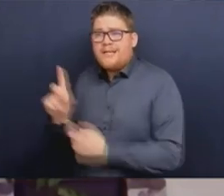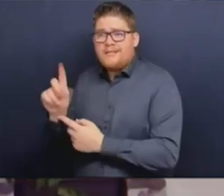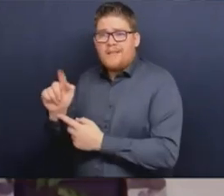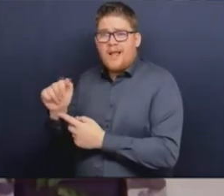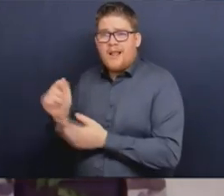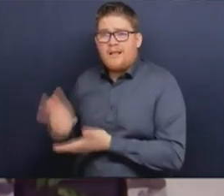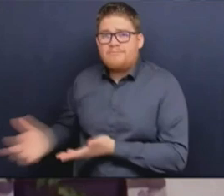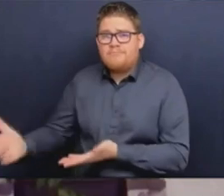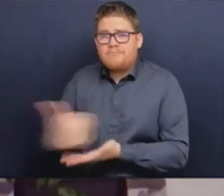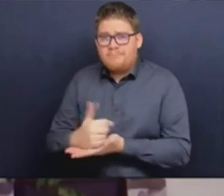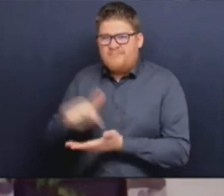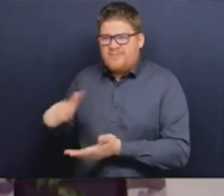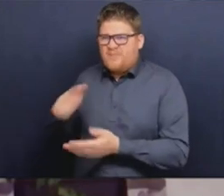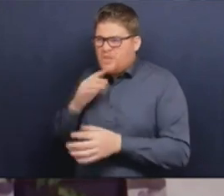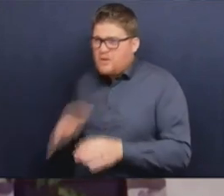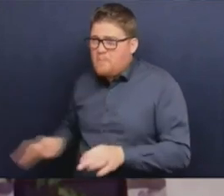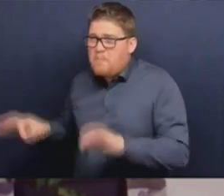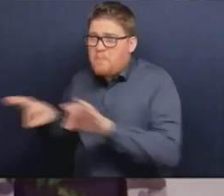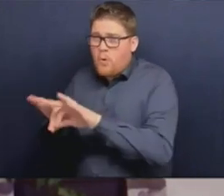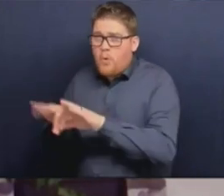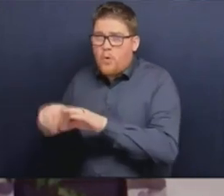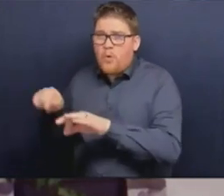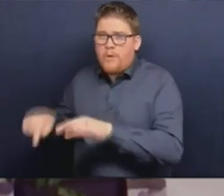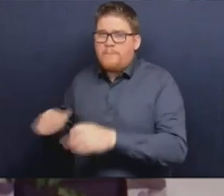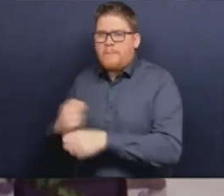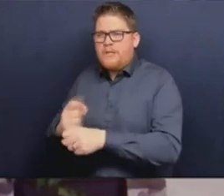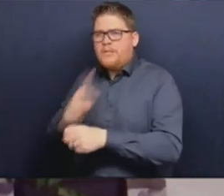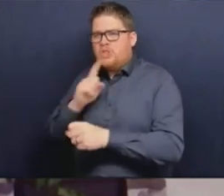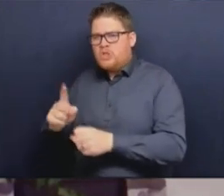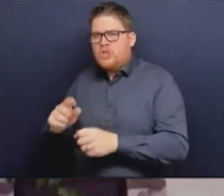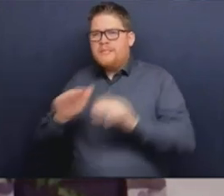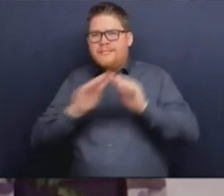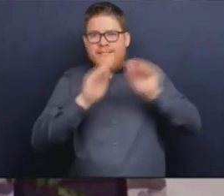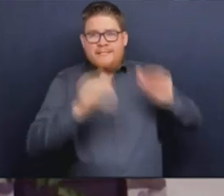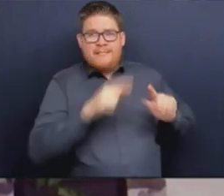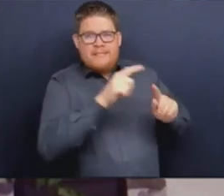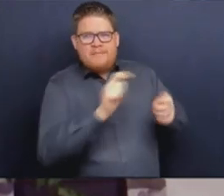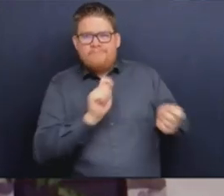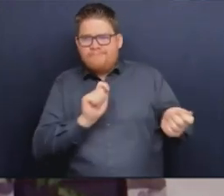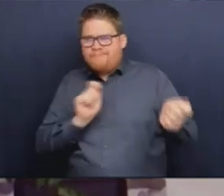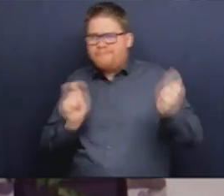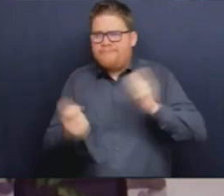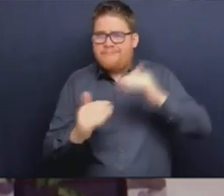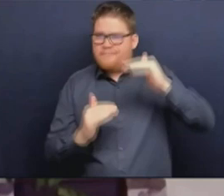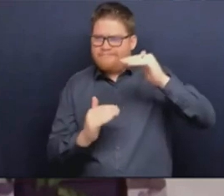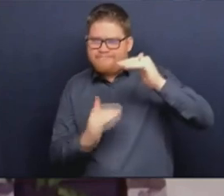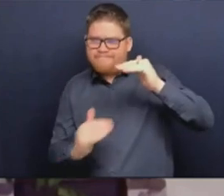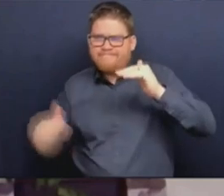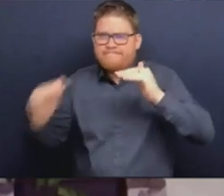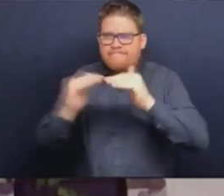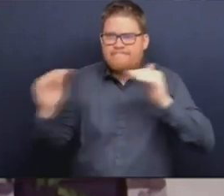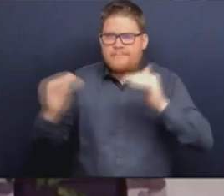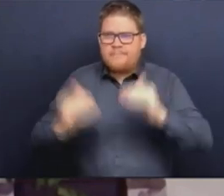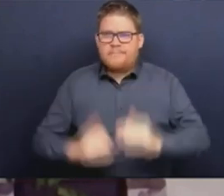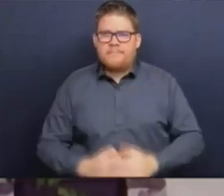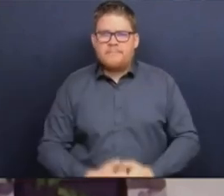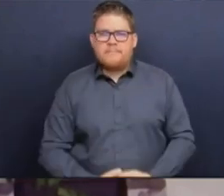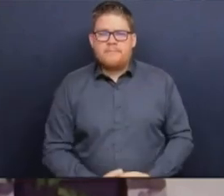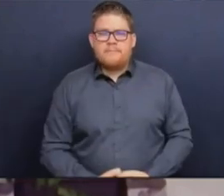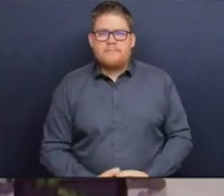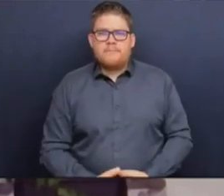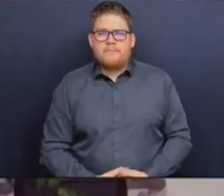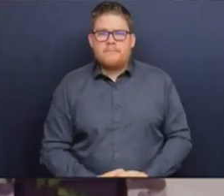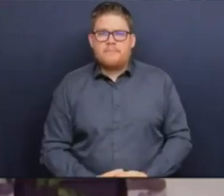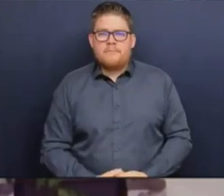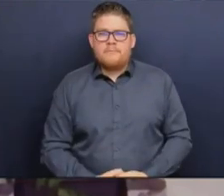institutional and systematic change. Unfortunately, in many instances, the injustice of systematic racism has